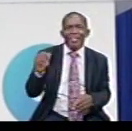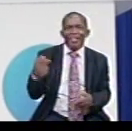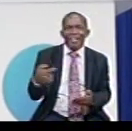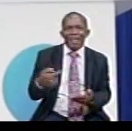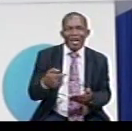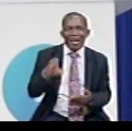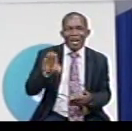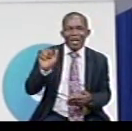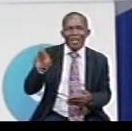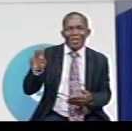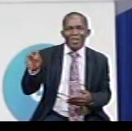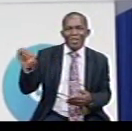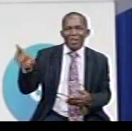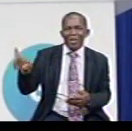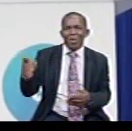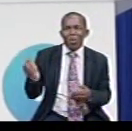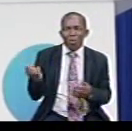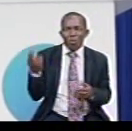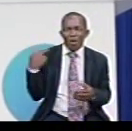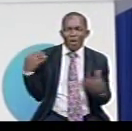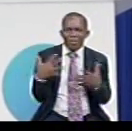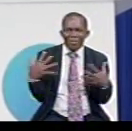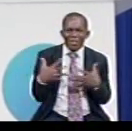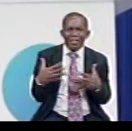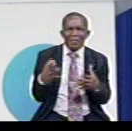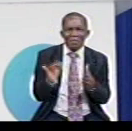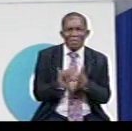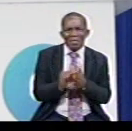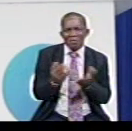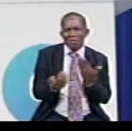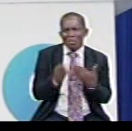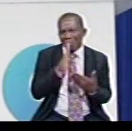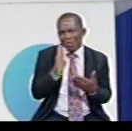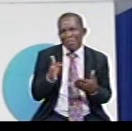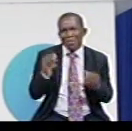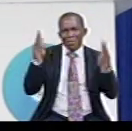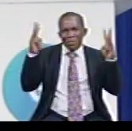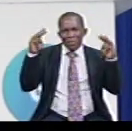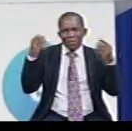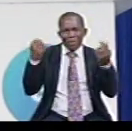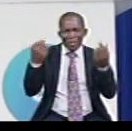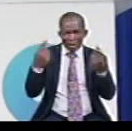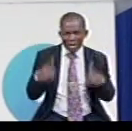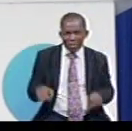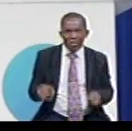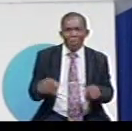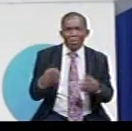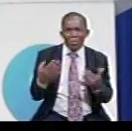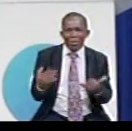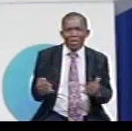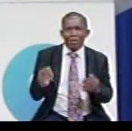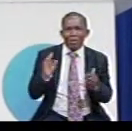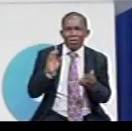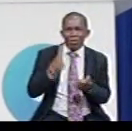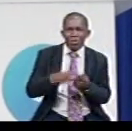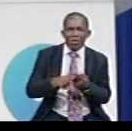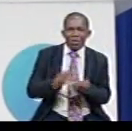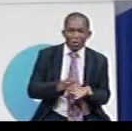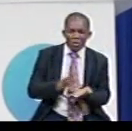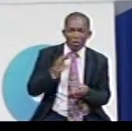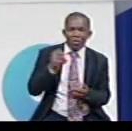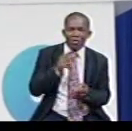praying God intervene so that we will have a smooth crusade. And to the glory of God, for the past